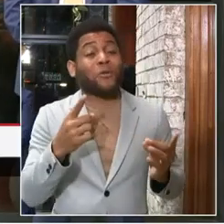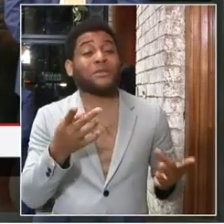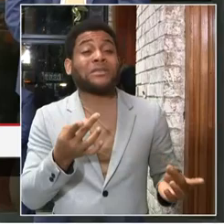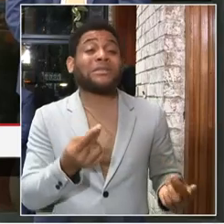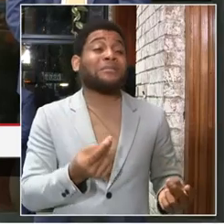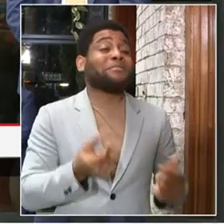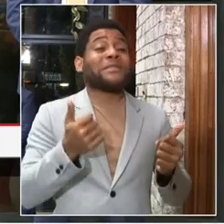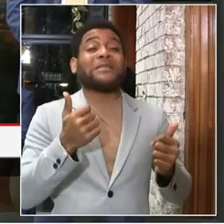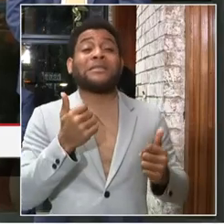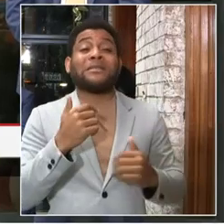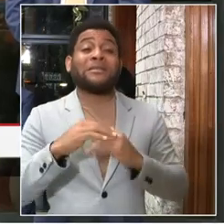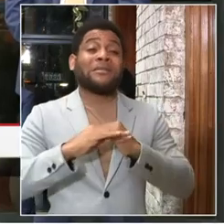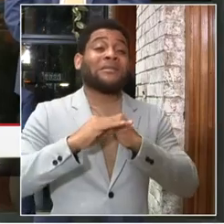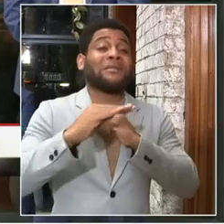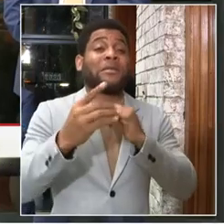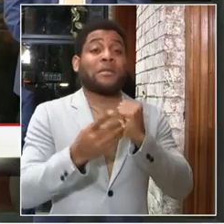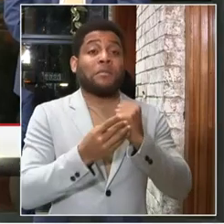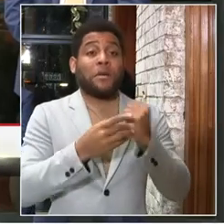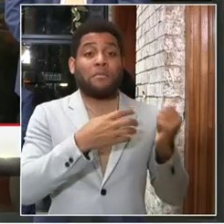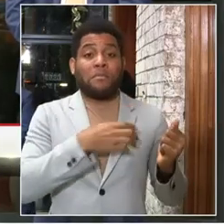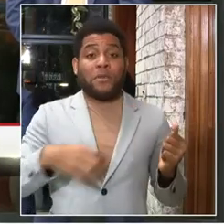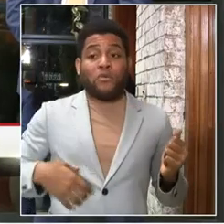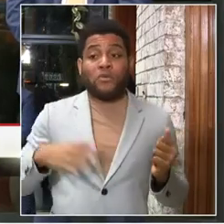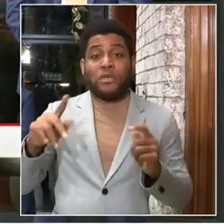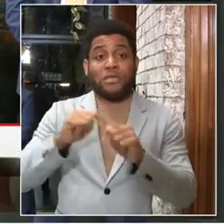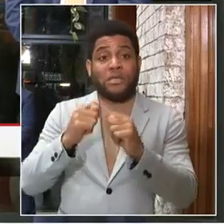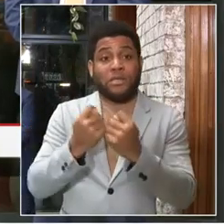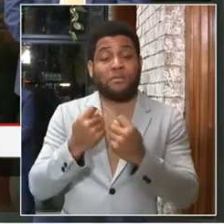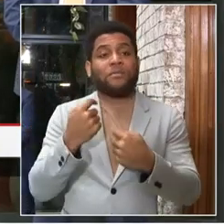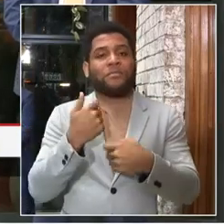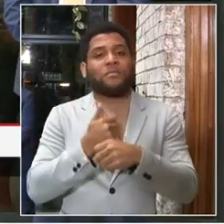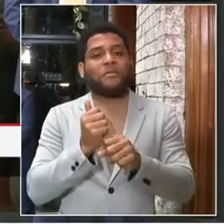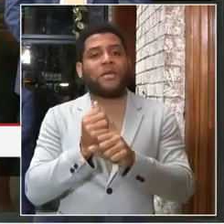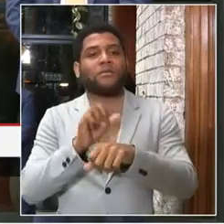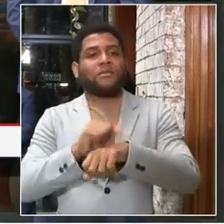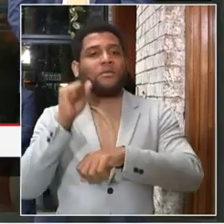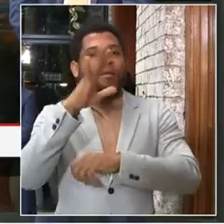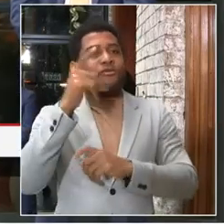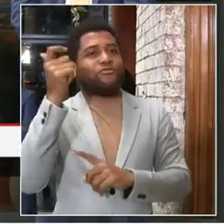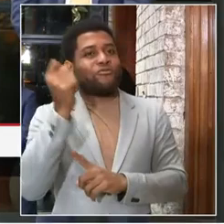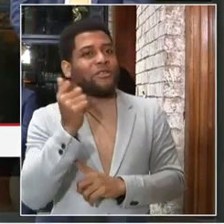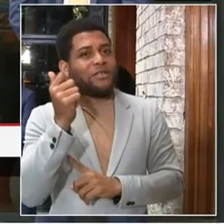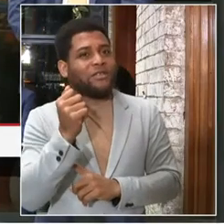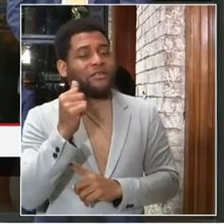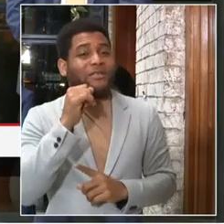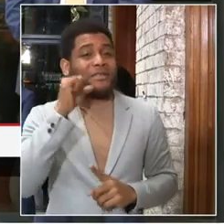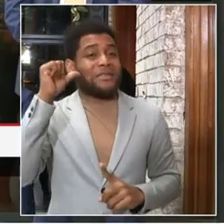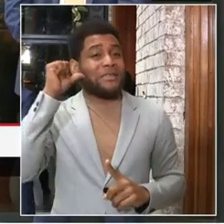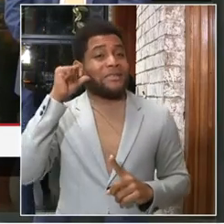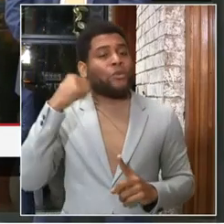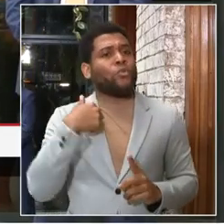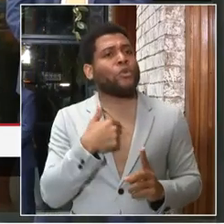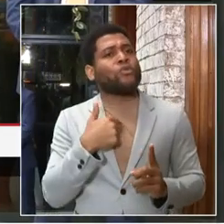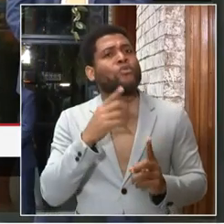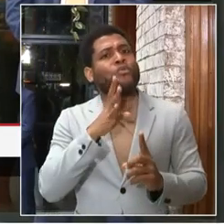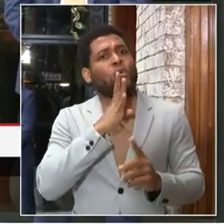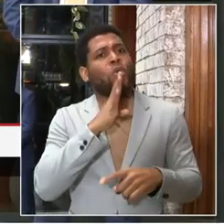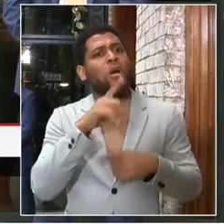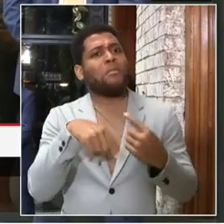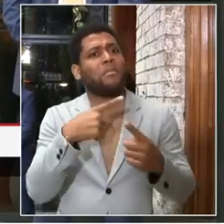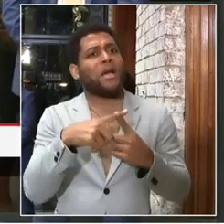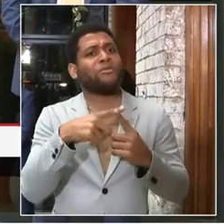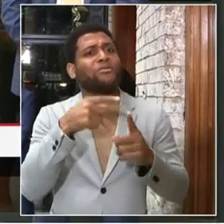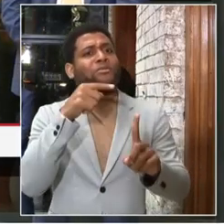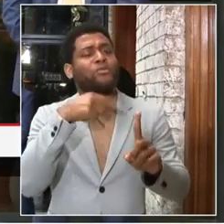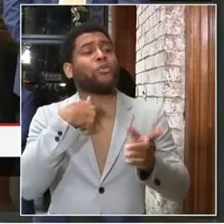her team have made are deploying grants. We were just yesterday talking about grants, and I'm going to ask Nina to say a little bit